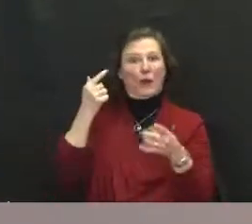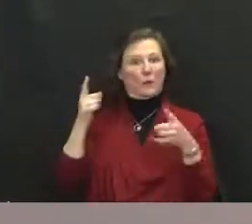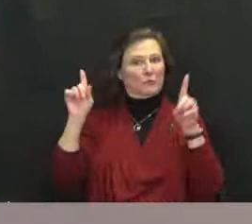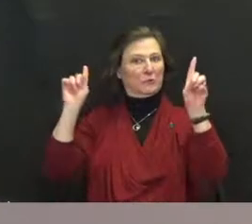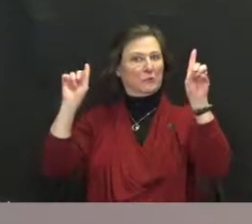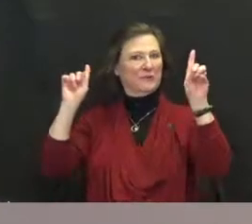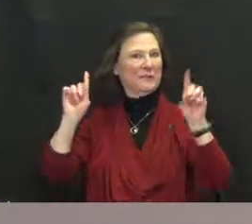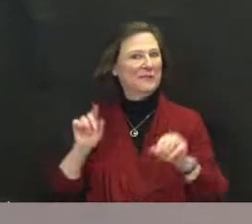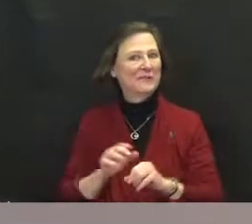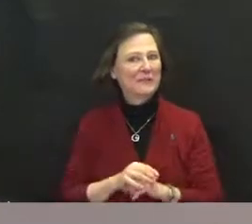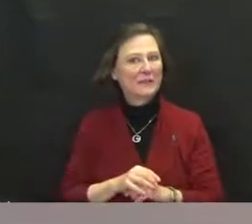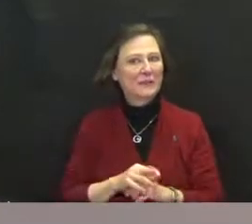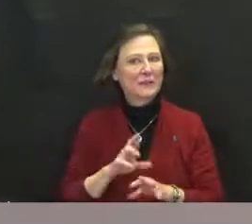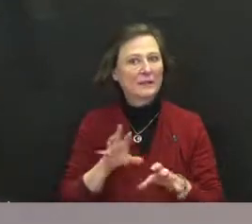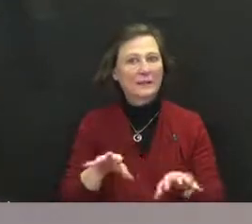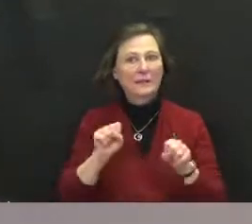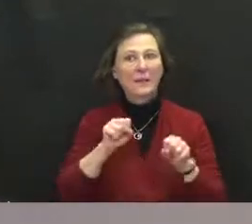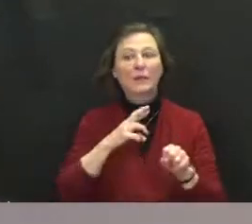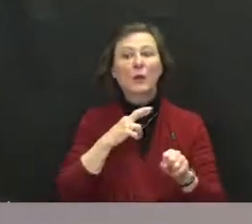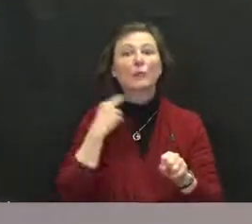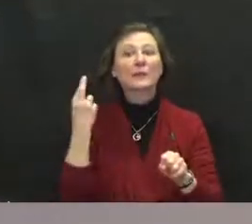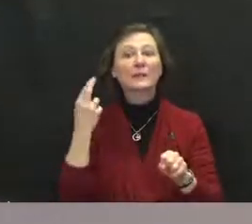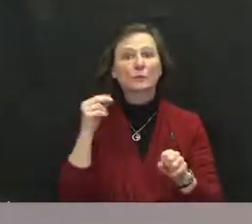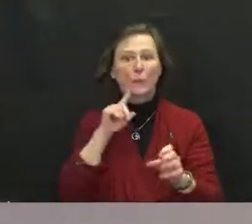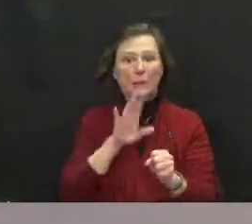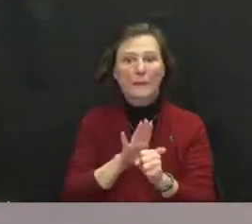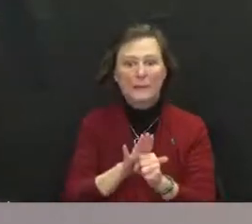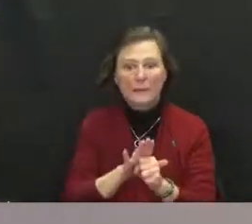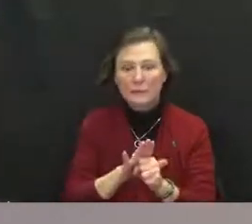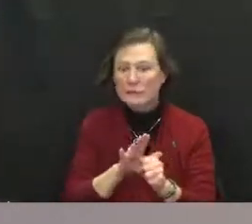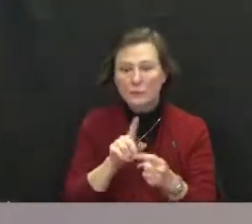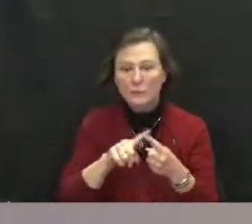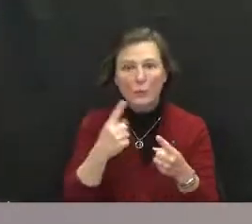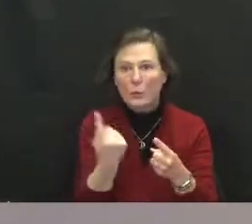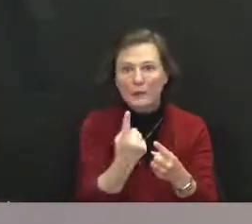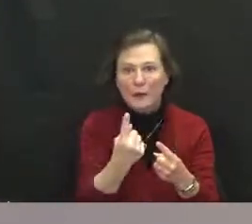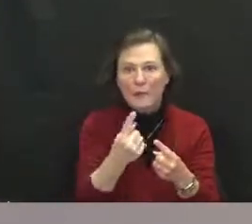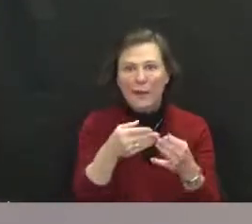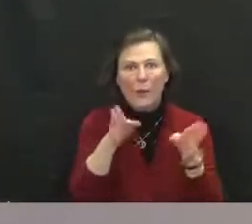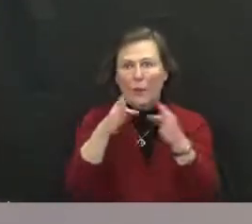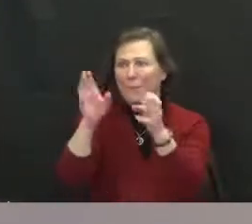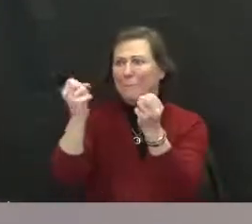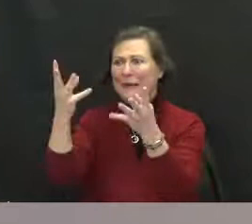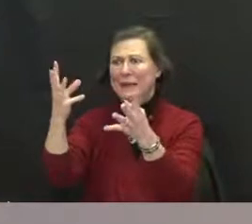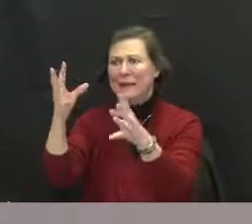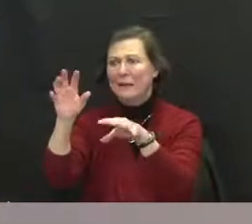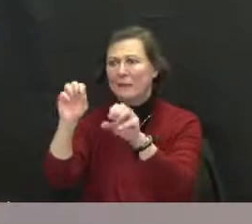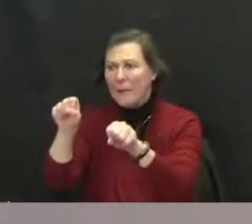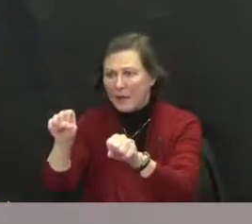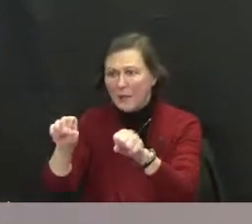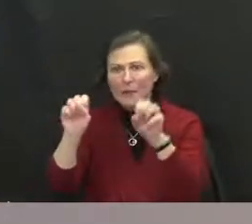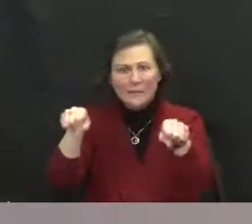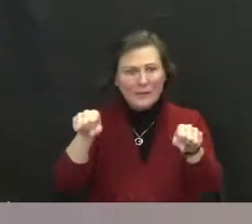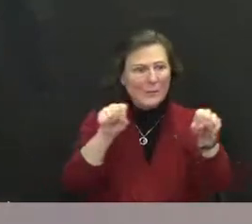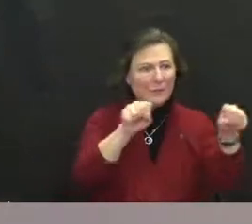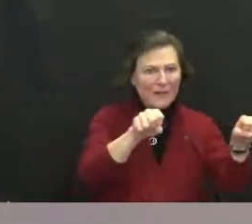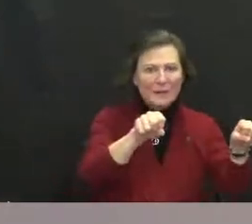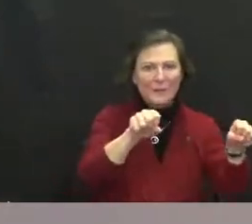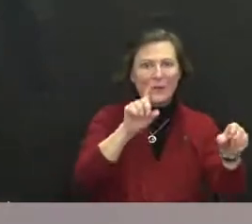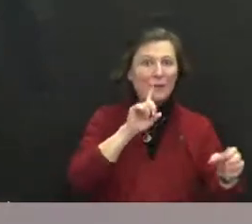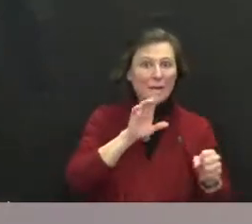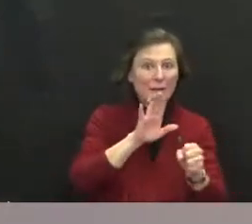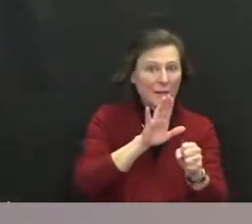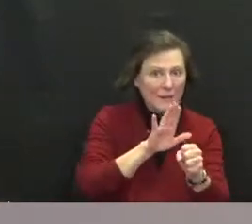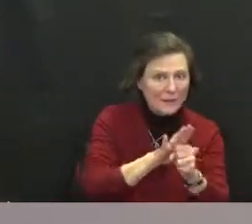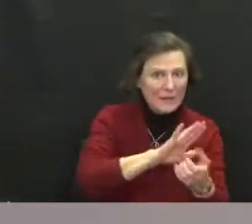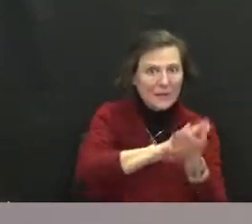Taking the risk of committing to something opens up all sorts of possibilities. It is the commitment that becomes your